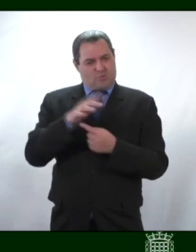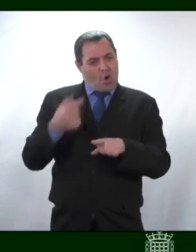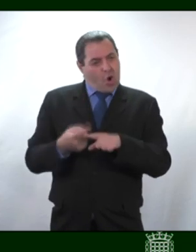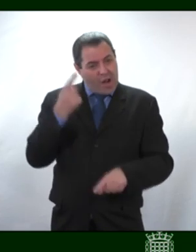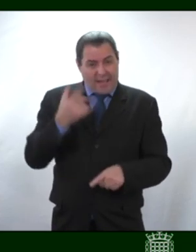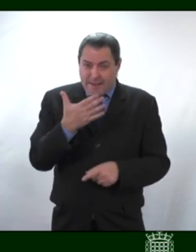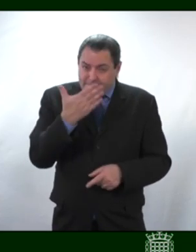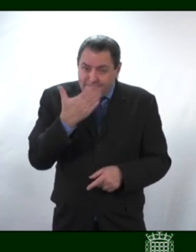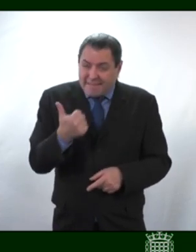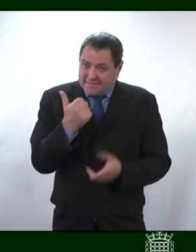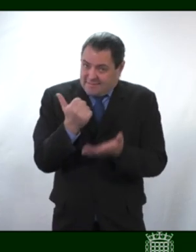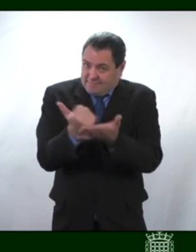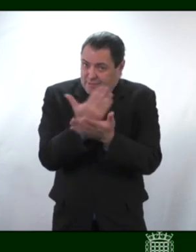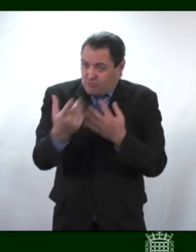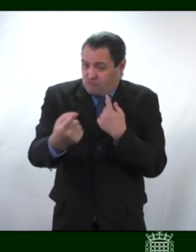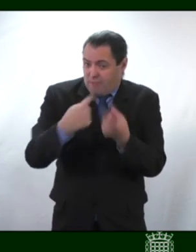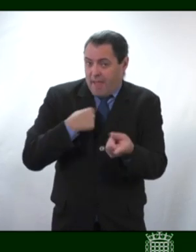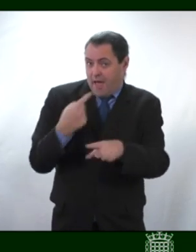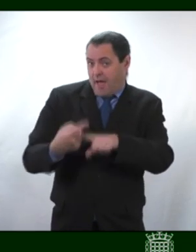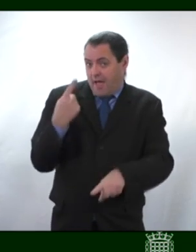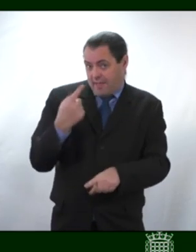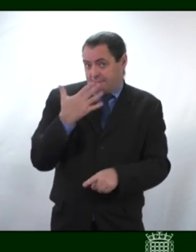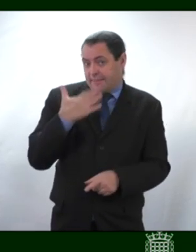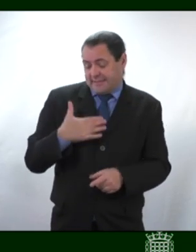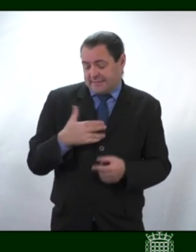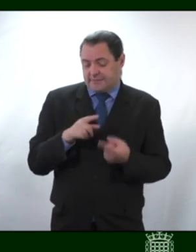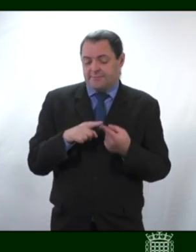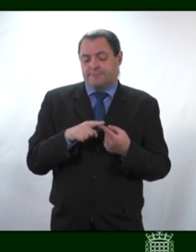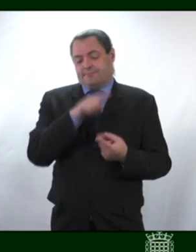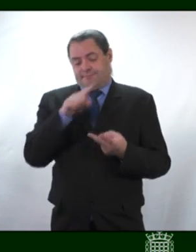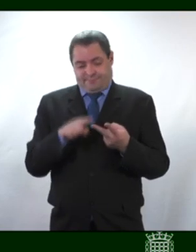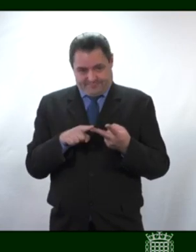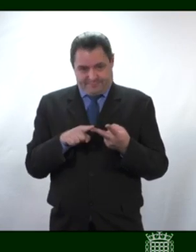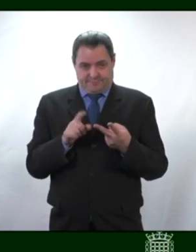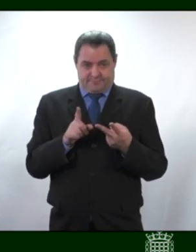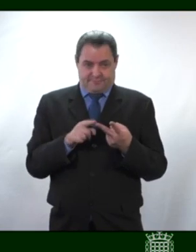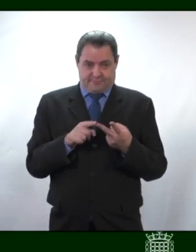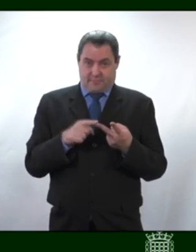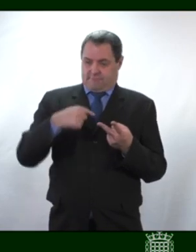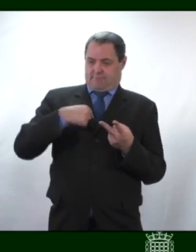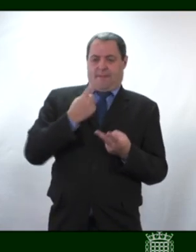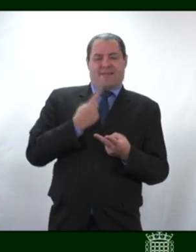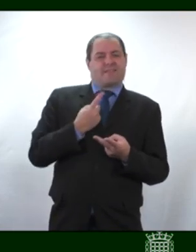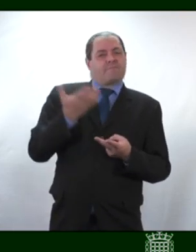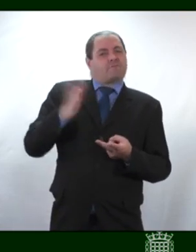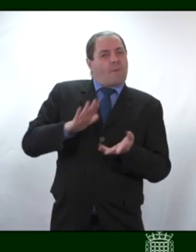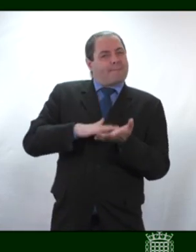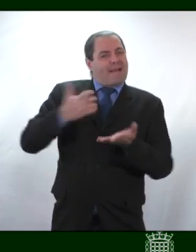utmost, make sure that reply goes to the leaders. Finally, as a Mancunian by